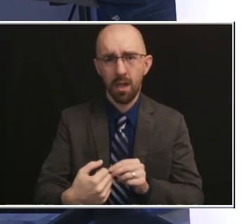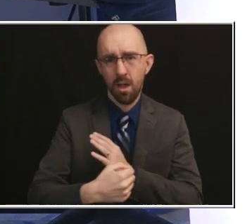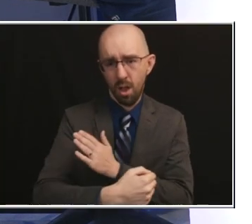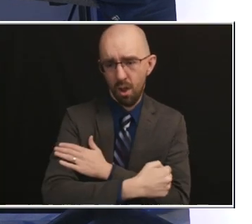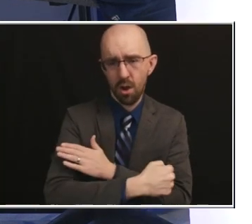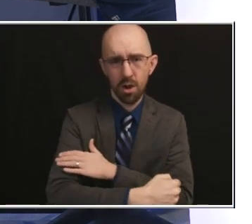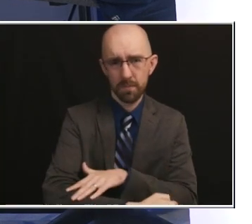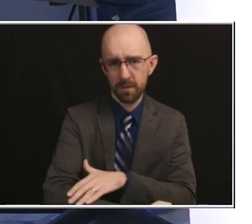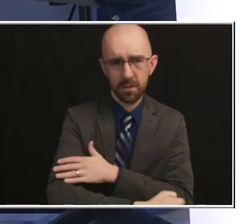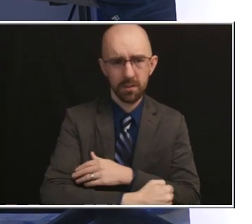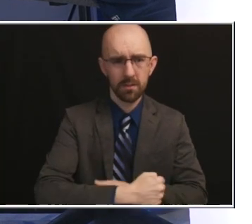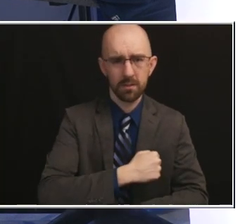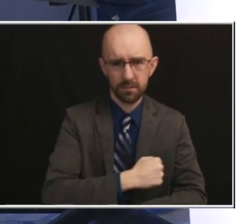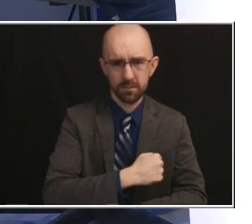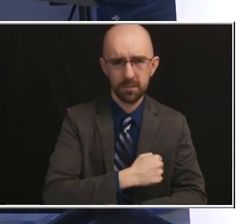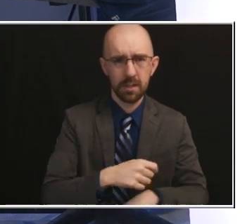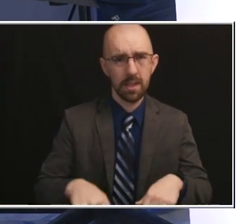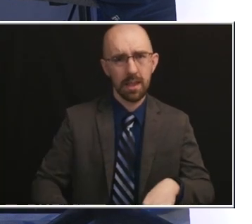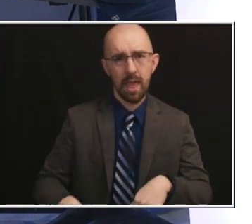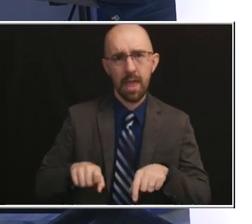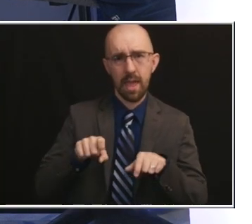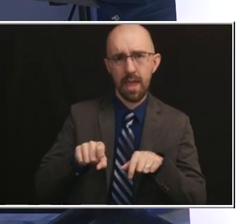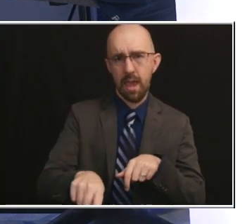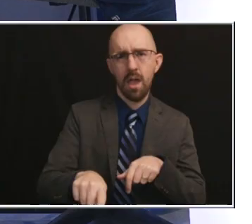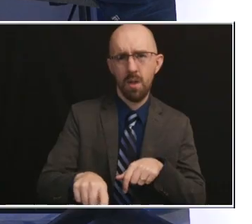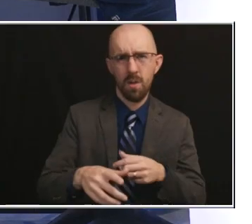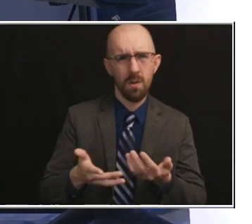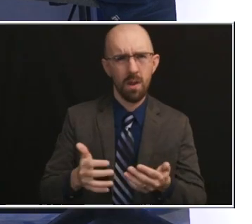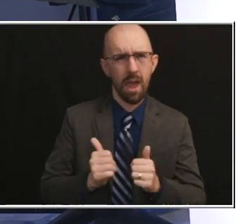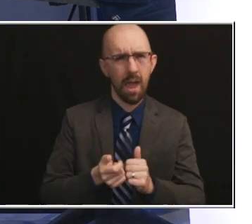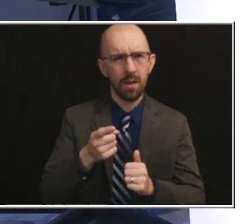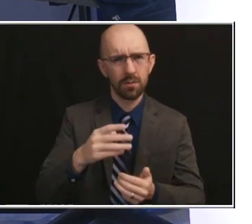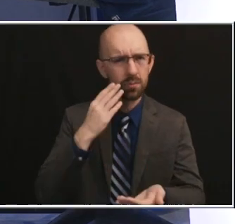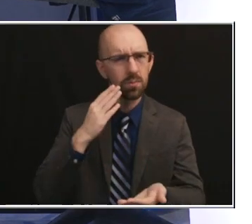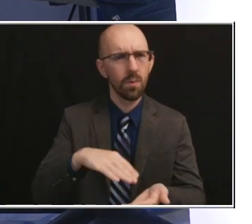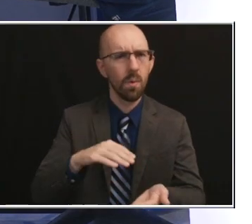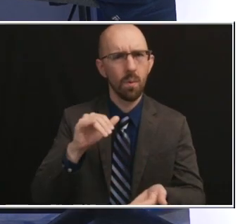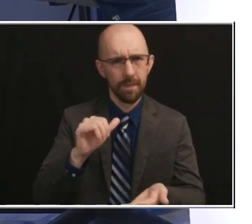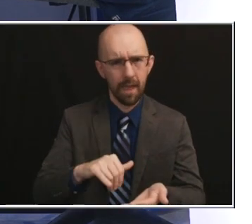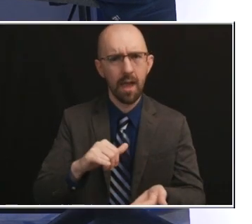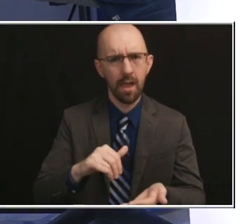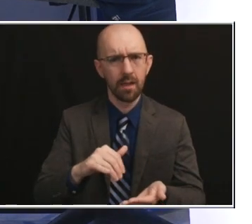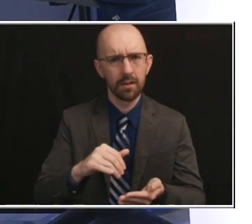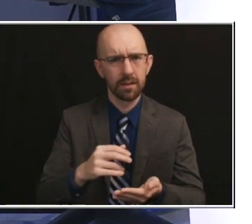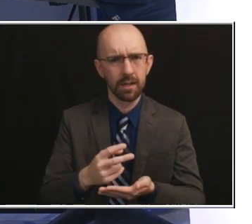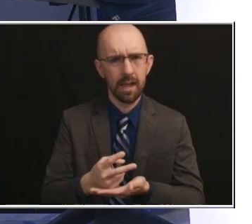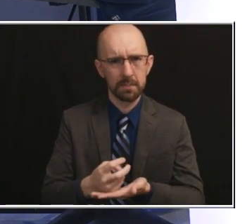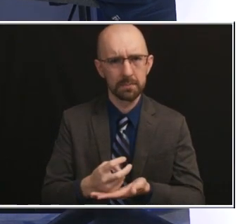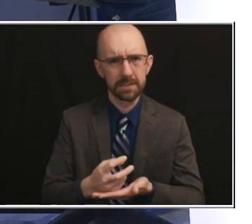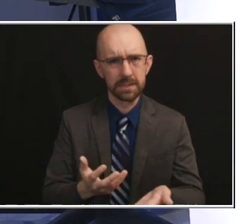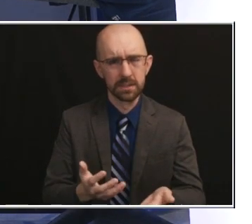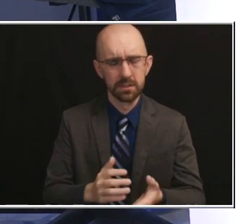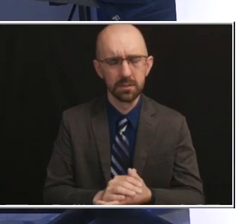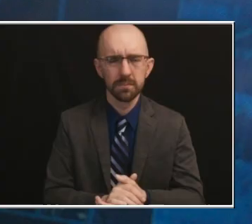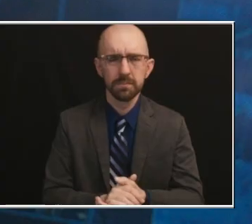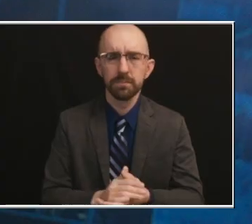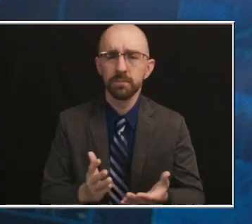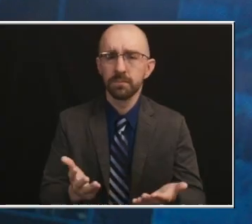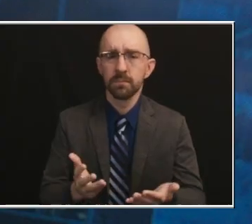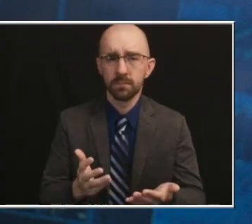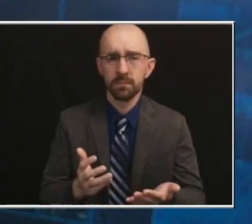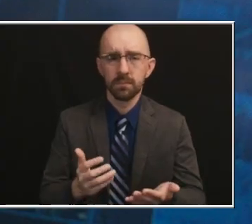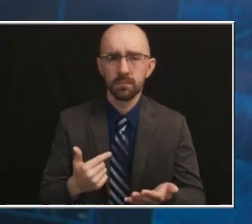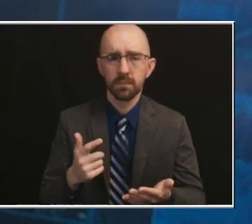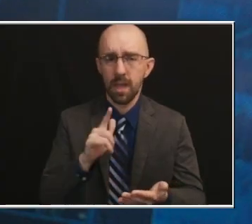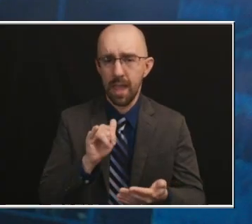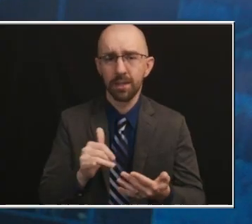this way and your legs straight out. How did you know that that was epilepsy? Well, actually, I mean, it's kind of easy